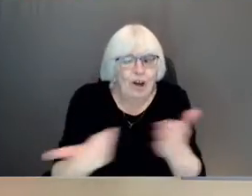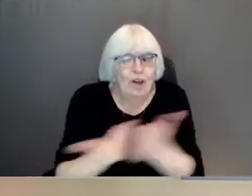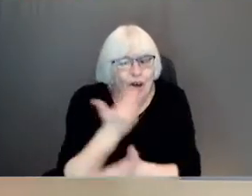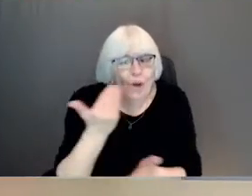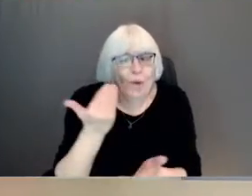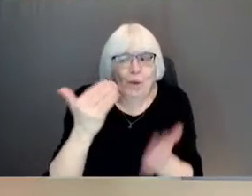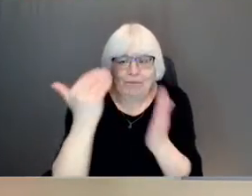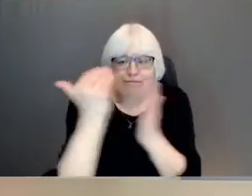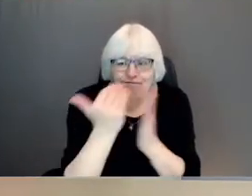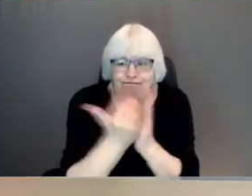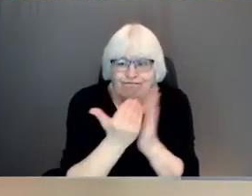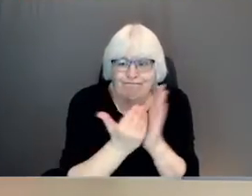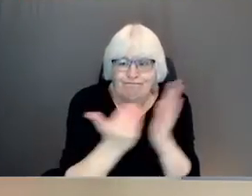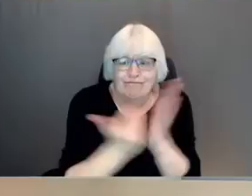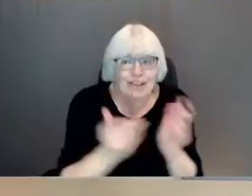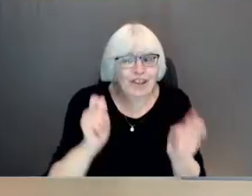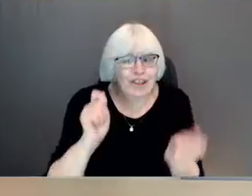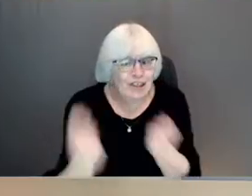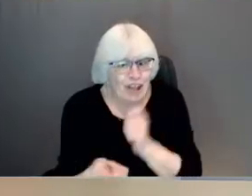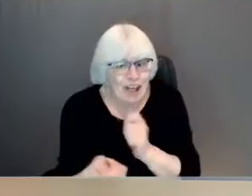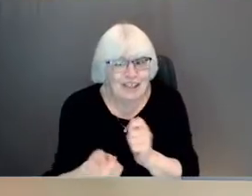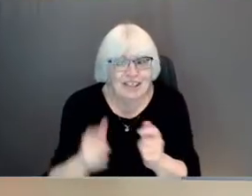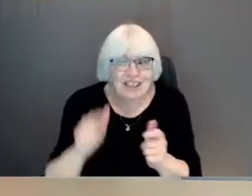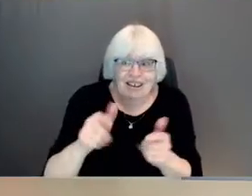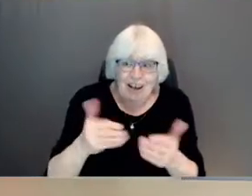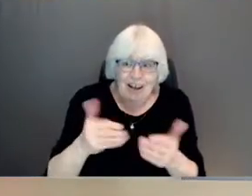the new isolation and testing requirements.